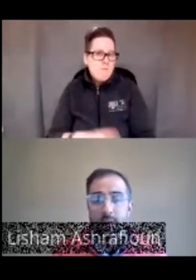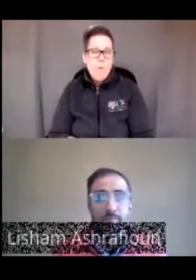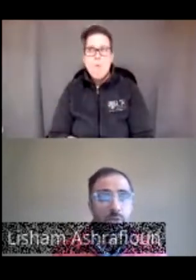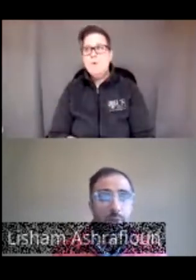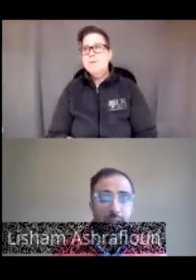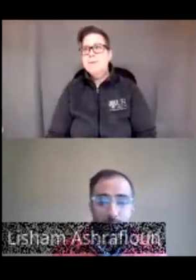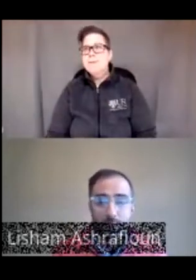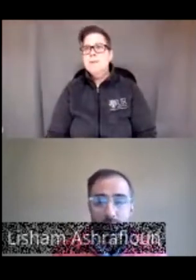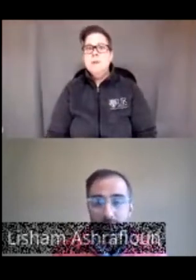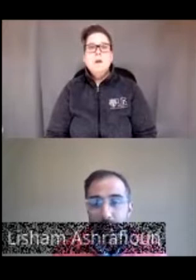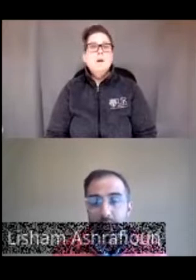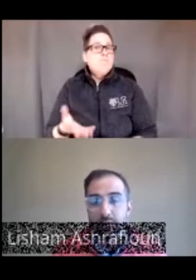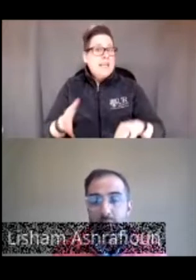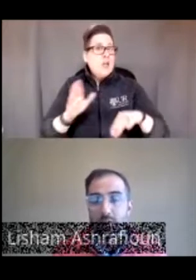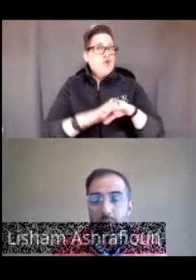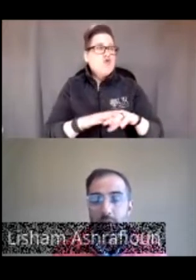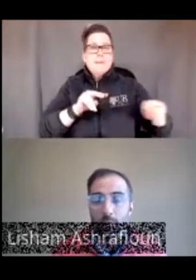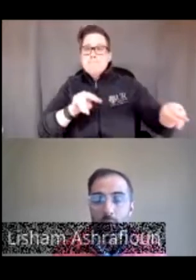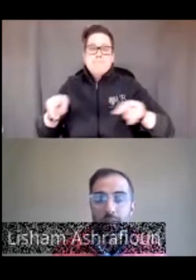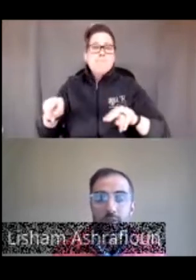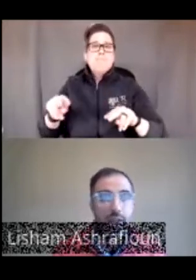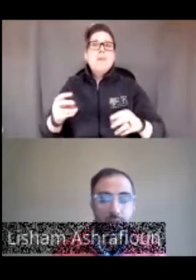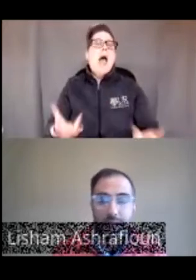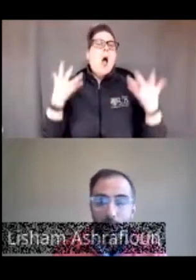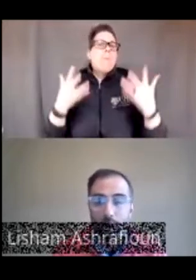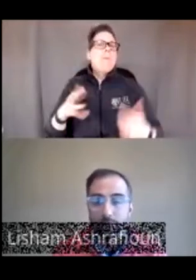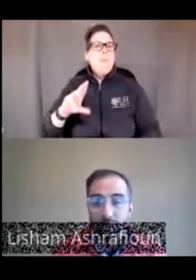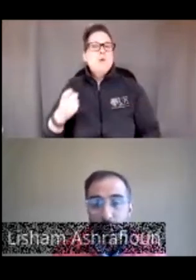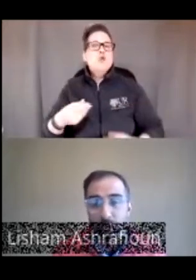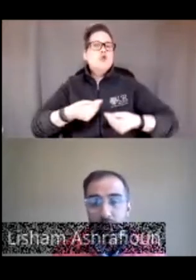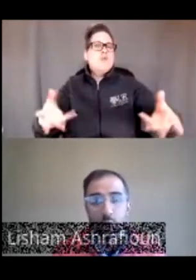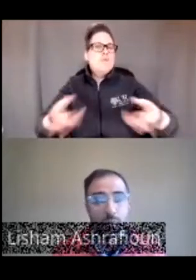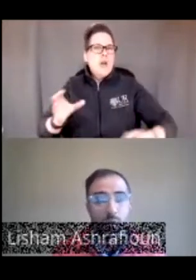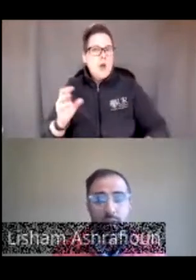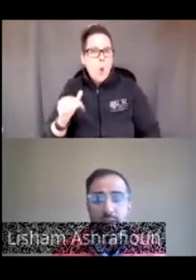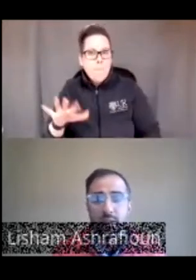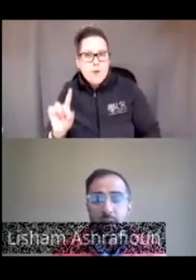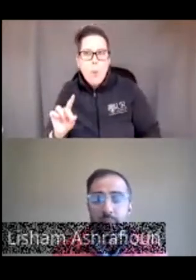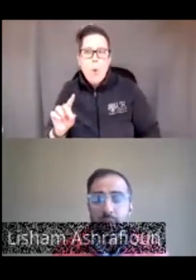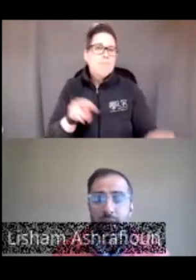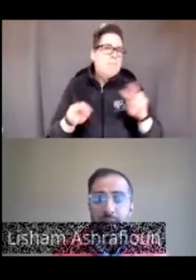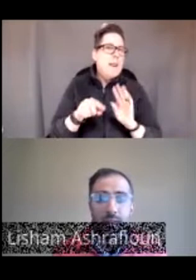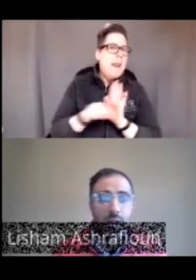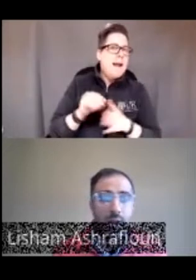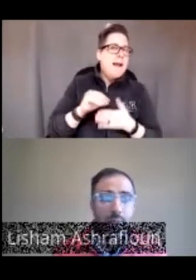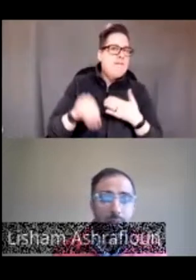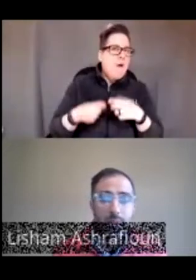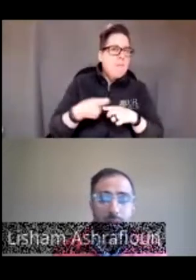overdoses. There's been increased surveillance of prescription opioids or adverse outcomes associated with opioids,